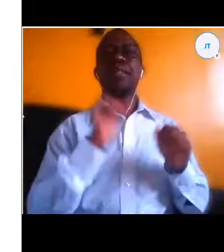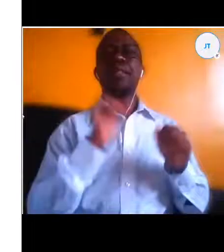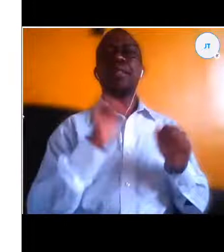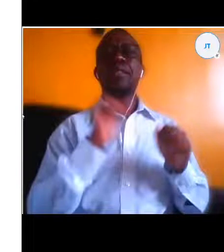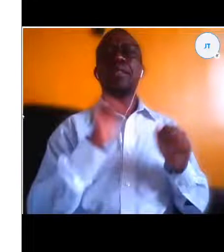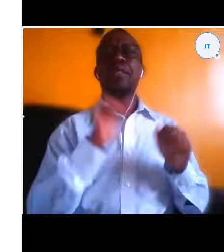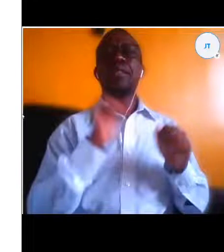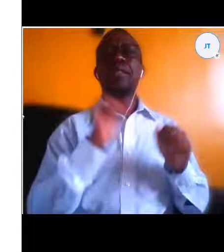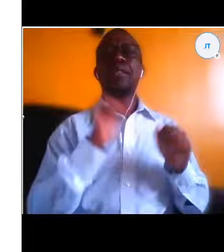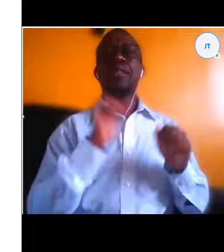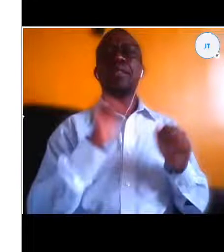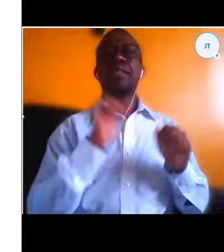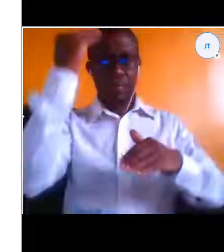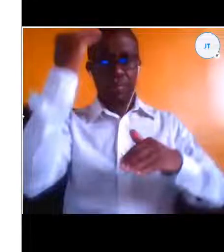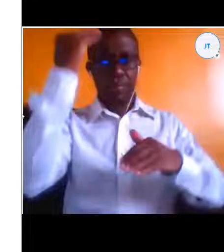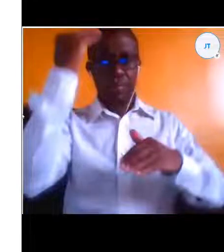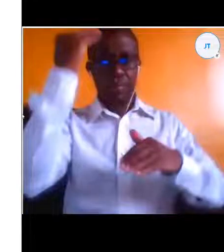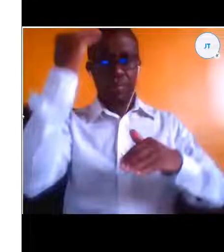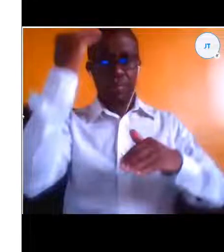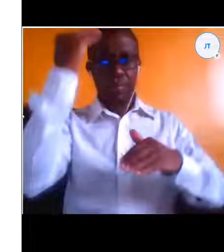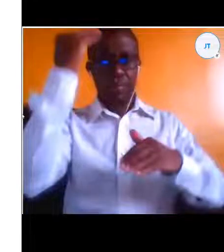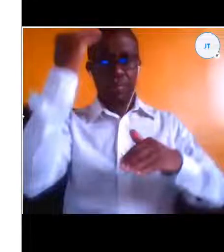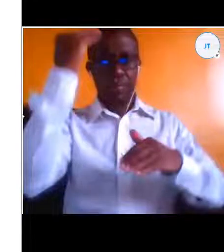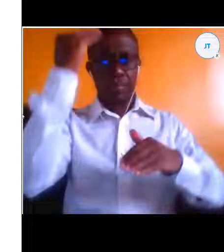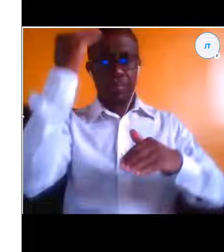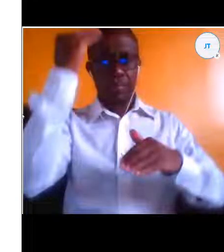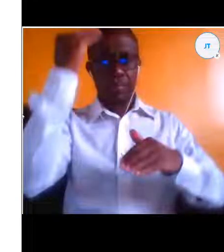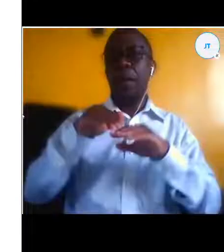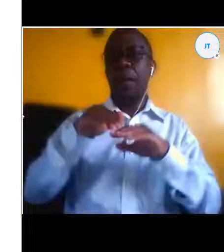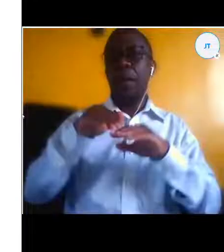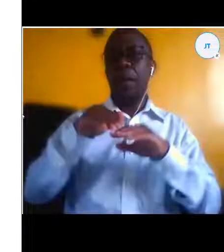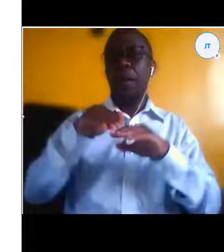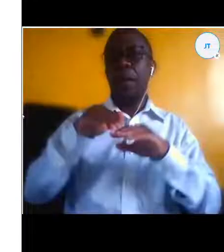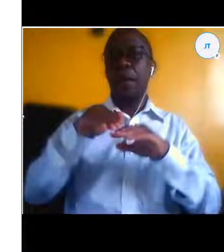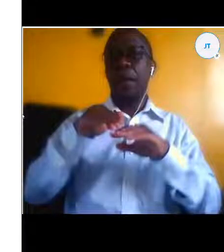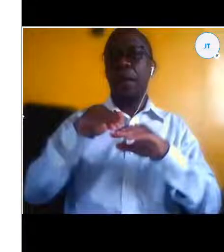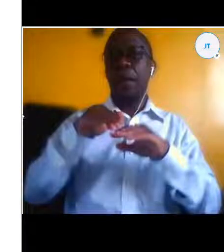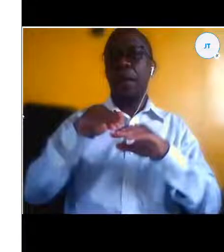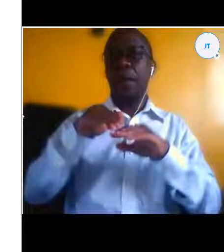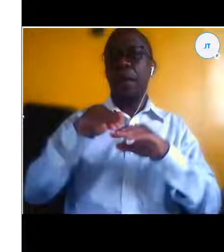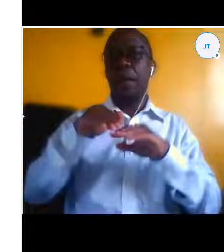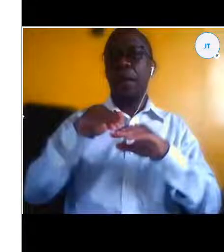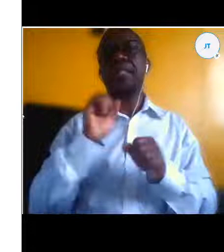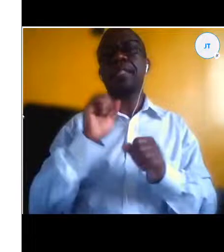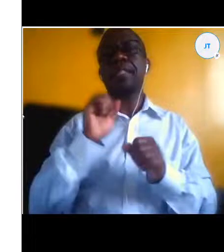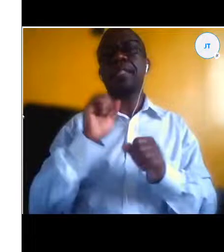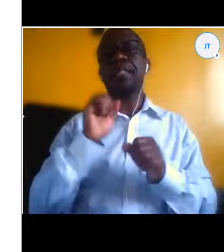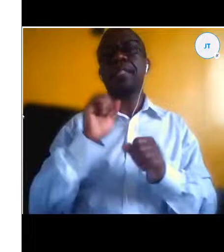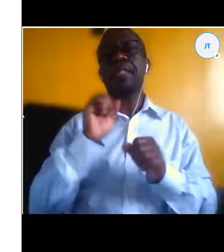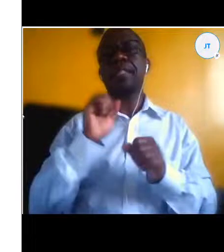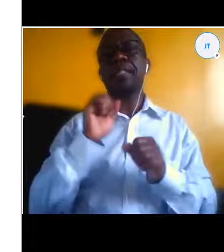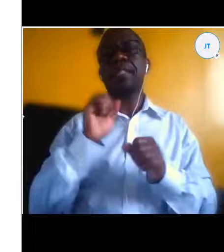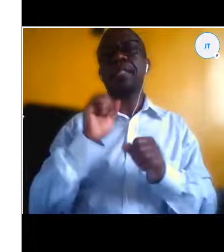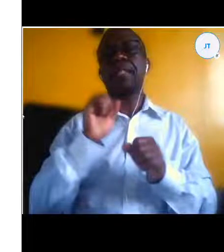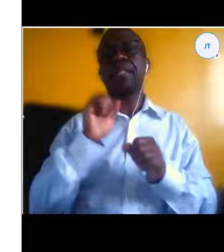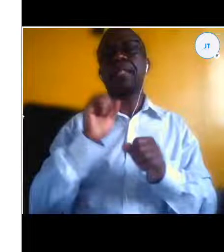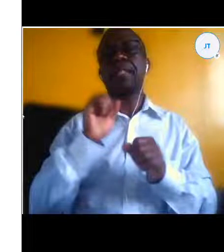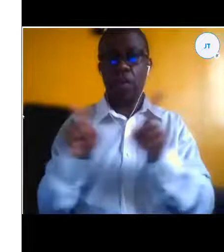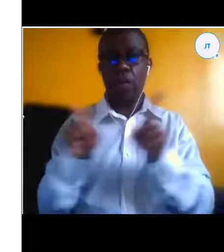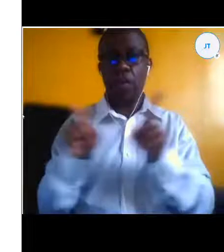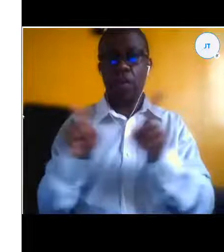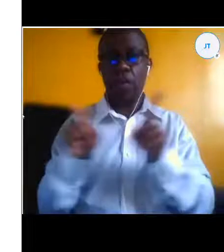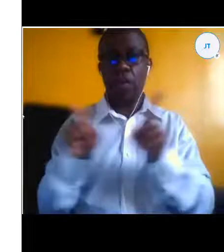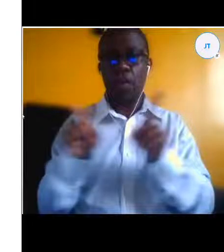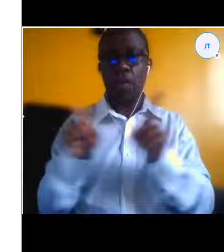better. But also it goes further than that to then say that as we master them, we need to engage stakeholders more,